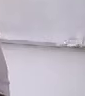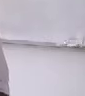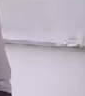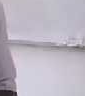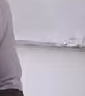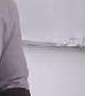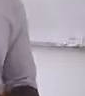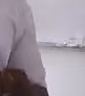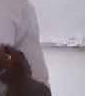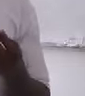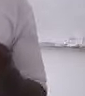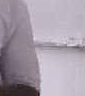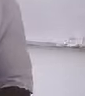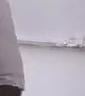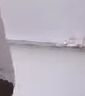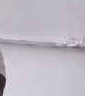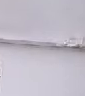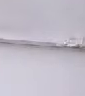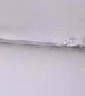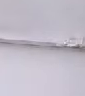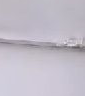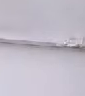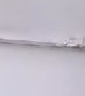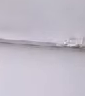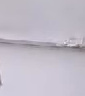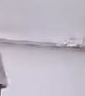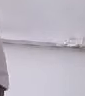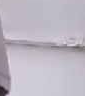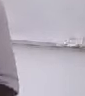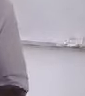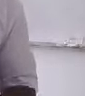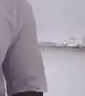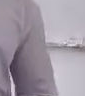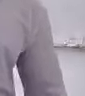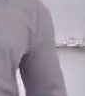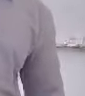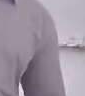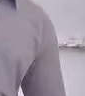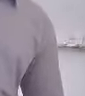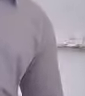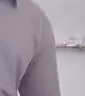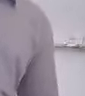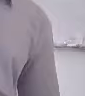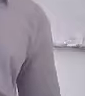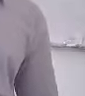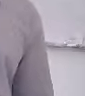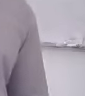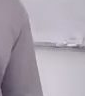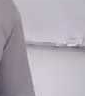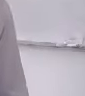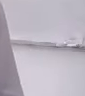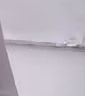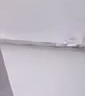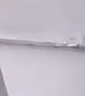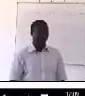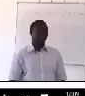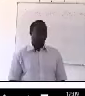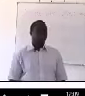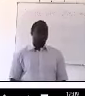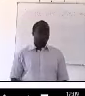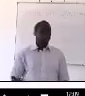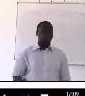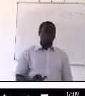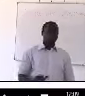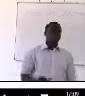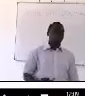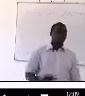actions. Voluntary actions. Characteristics of voluntary action. It involves prolonged response. That means